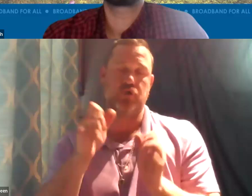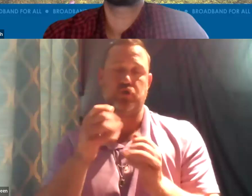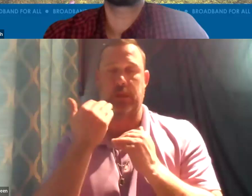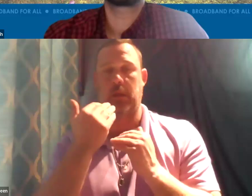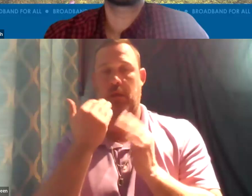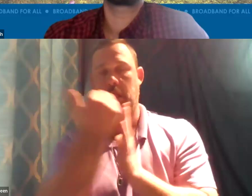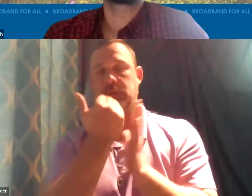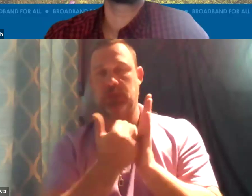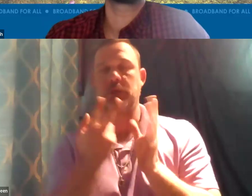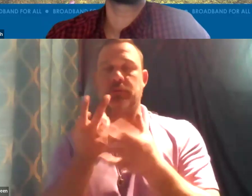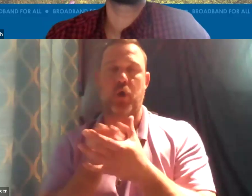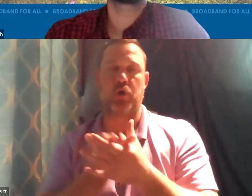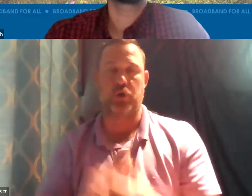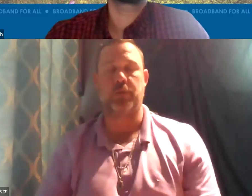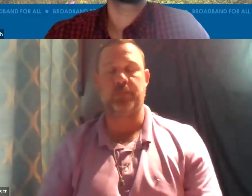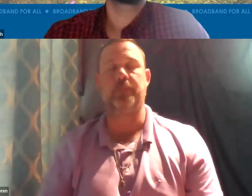partner.